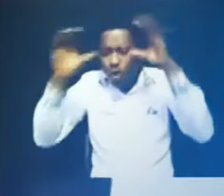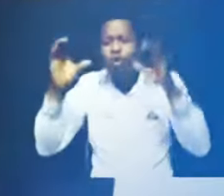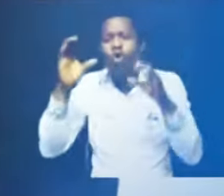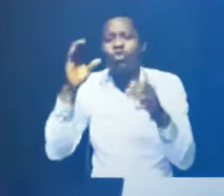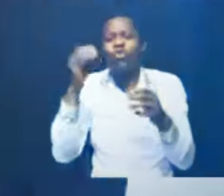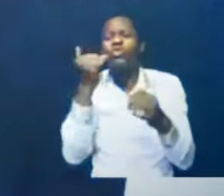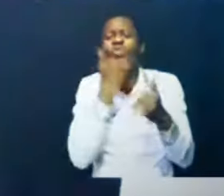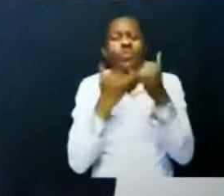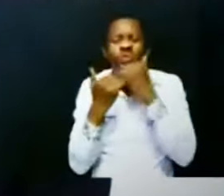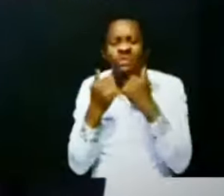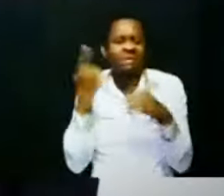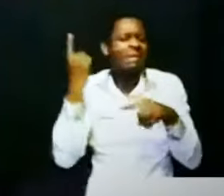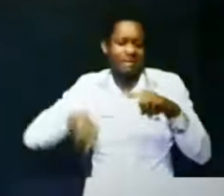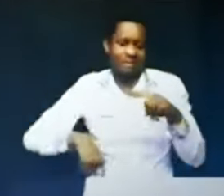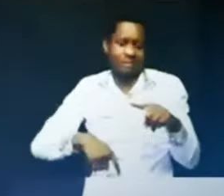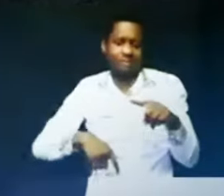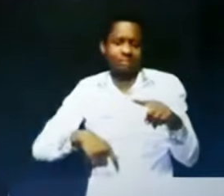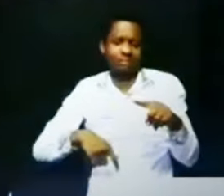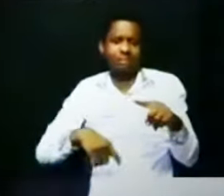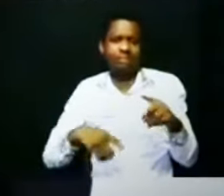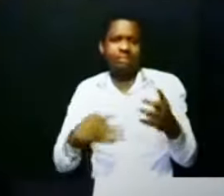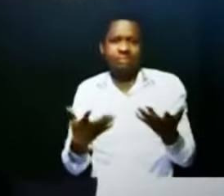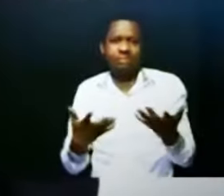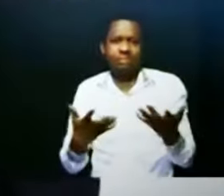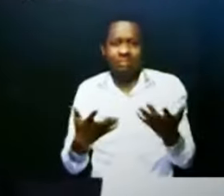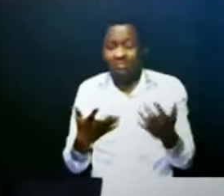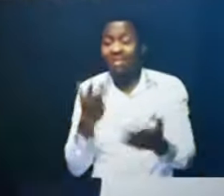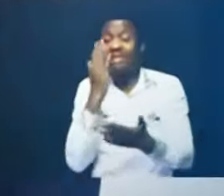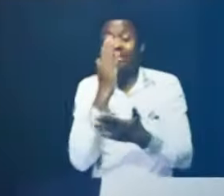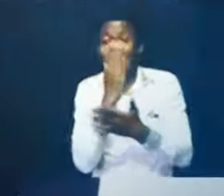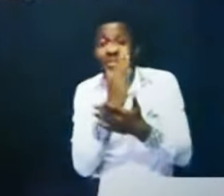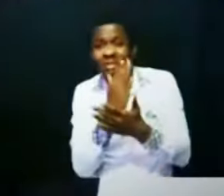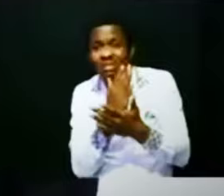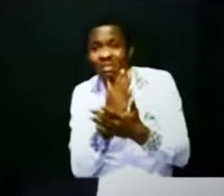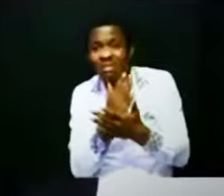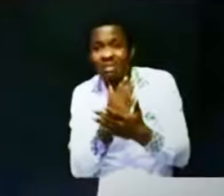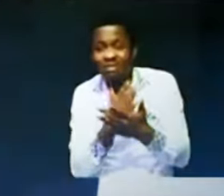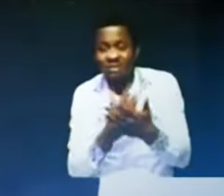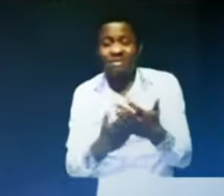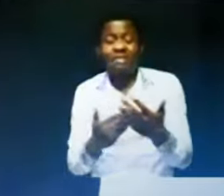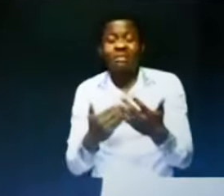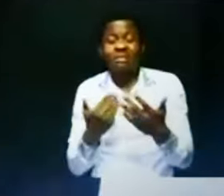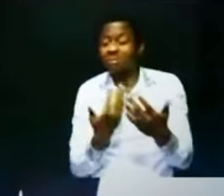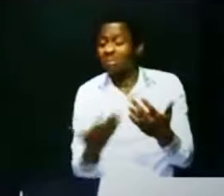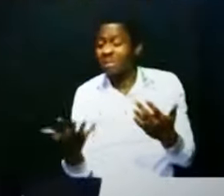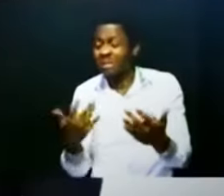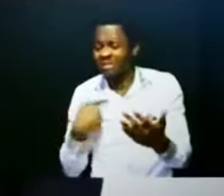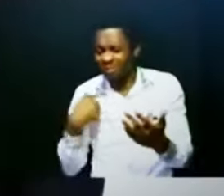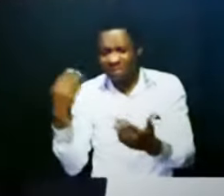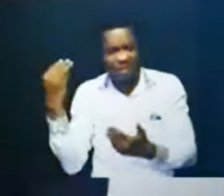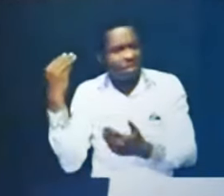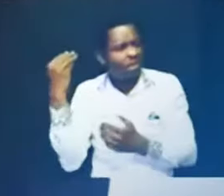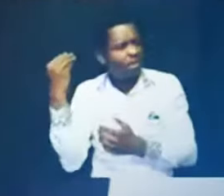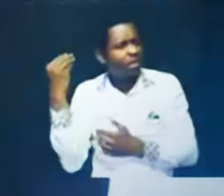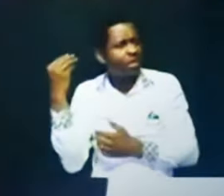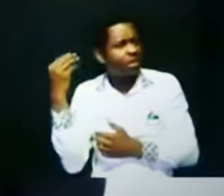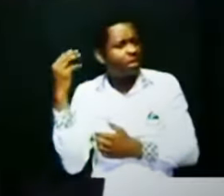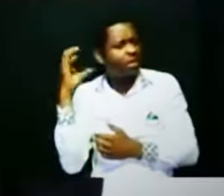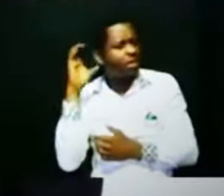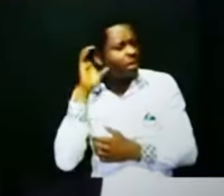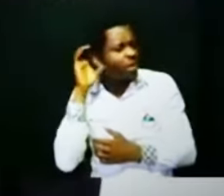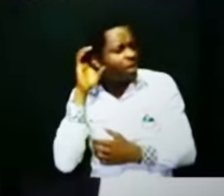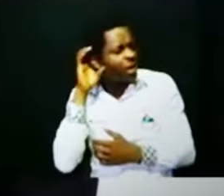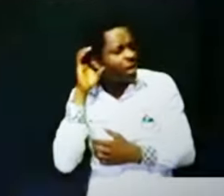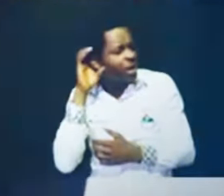Because some of the things that I've heard cause offenses are just imaginable. So